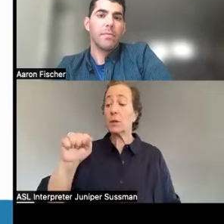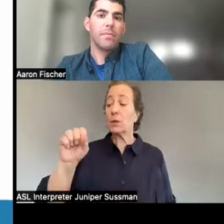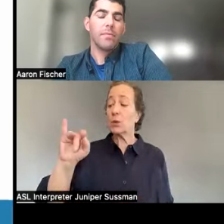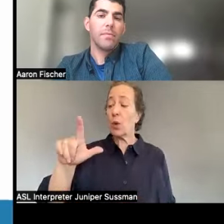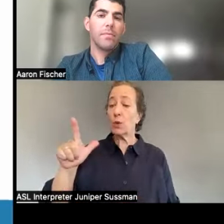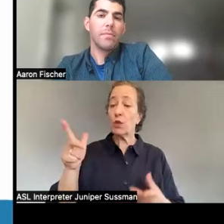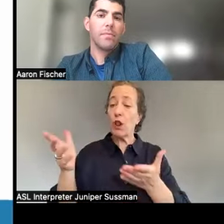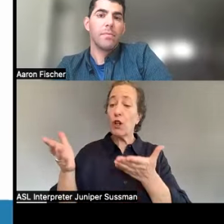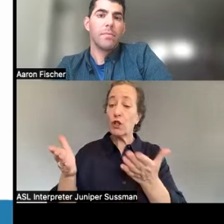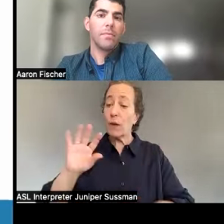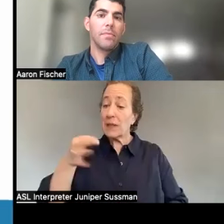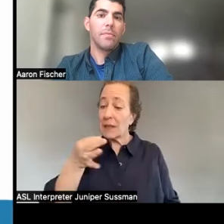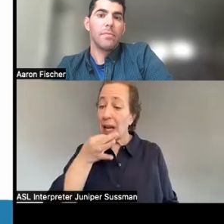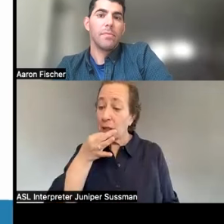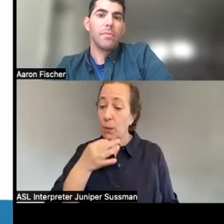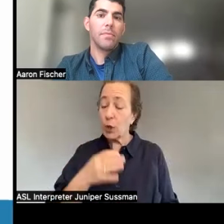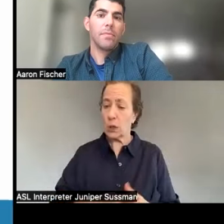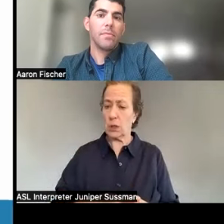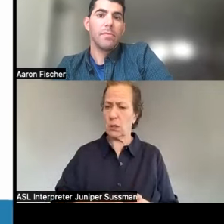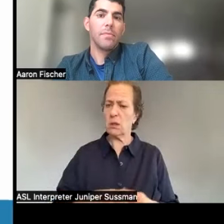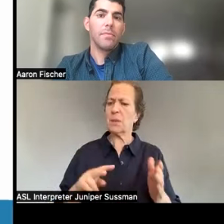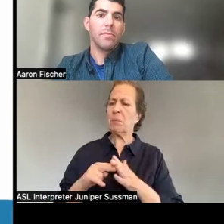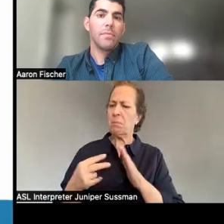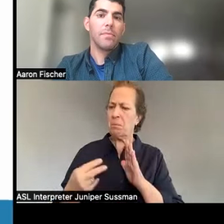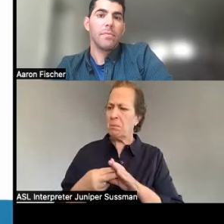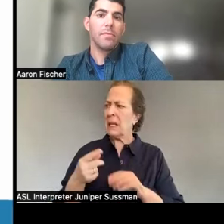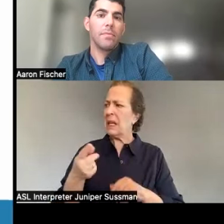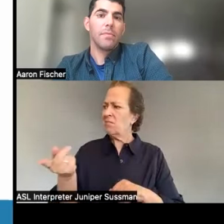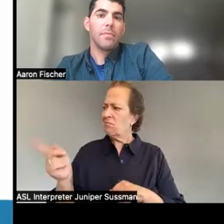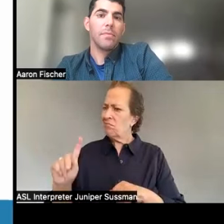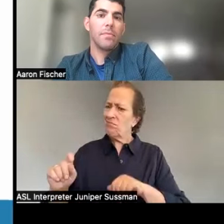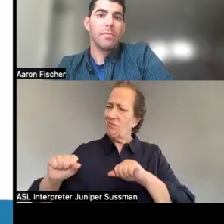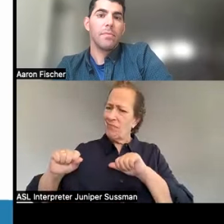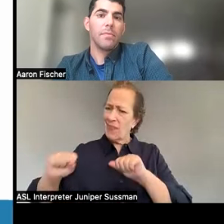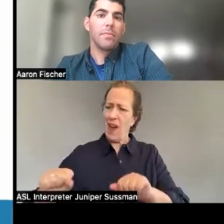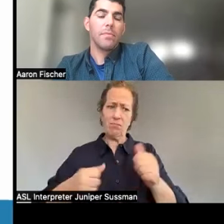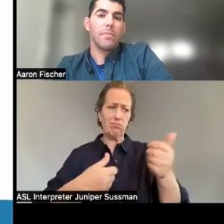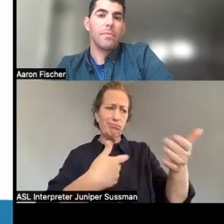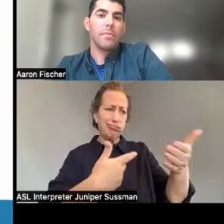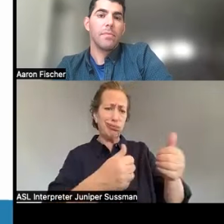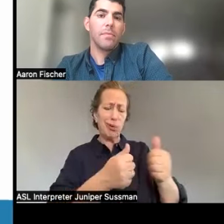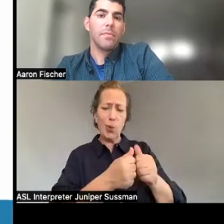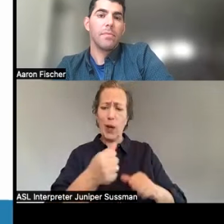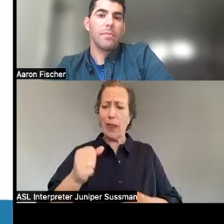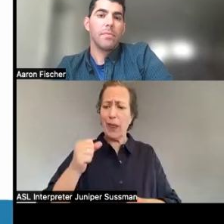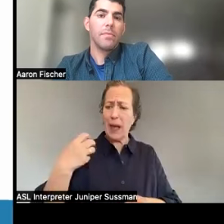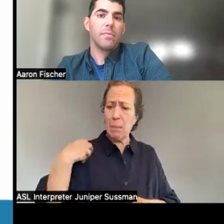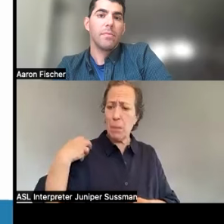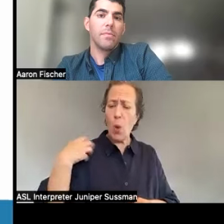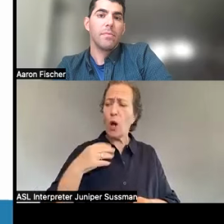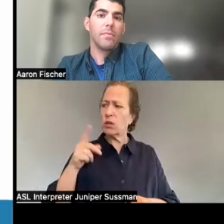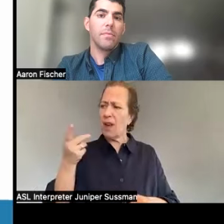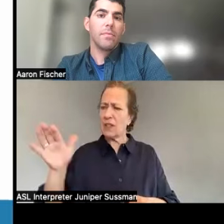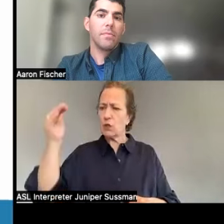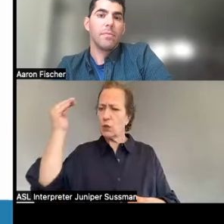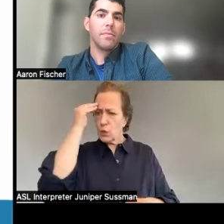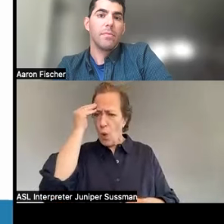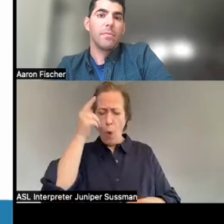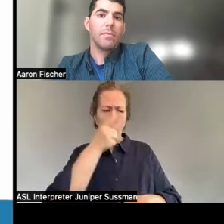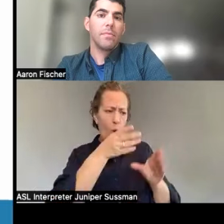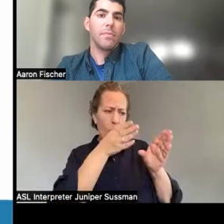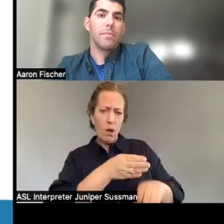able to connect with employers and they have the knowledge of the conditions that the patients have and